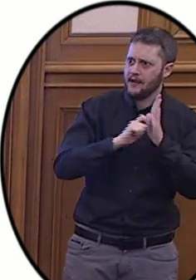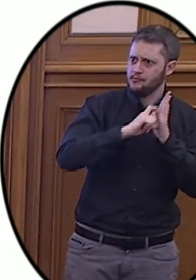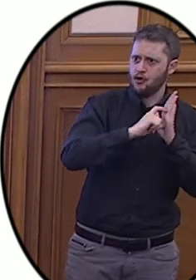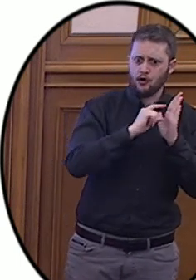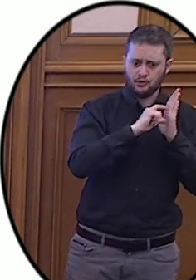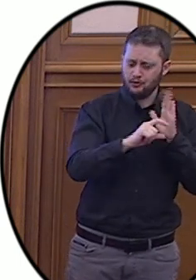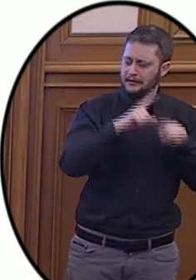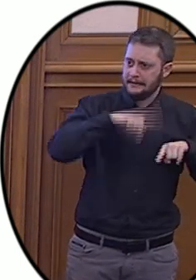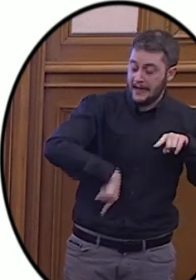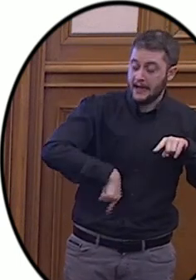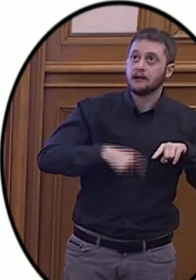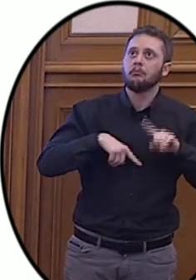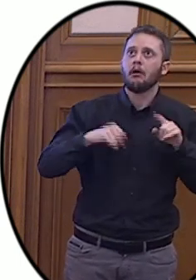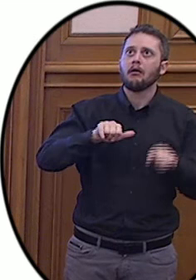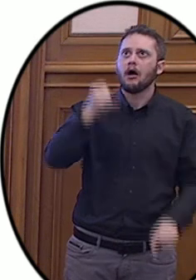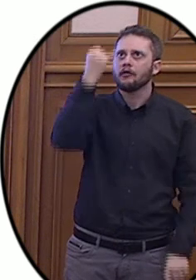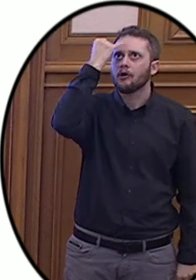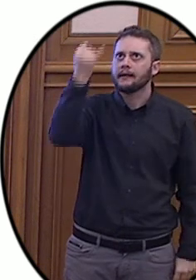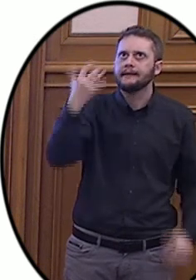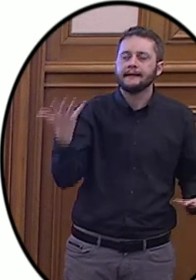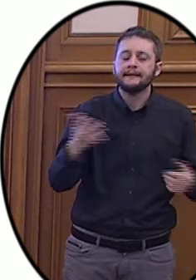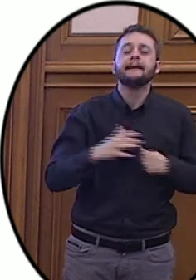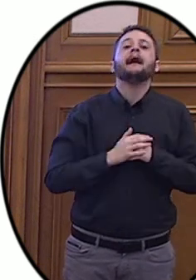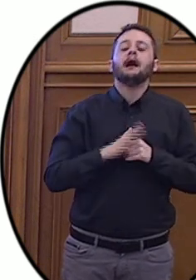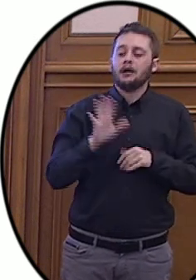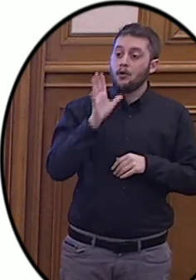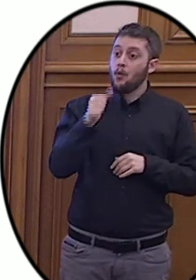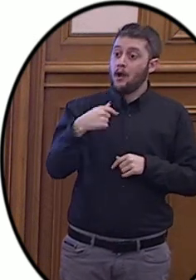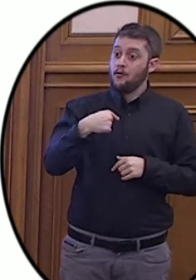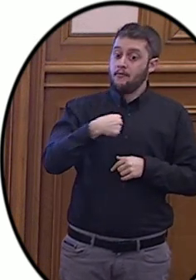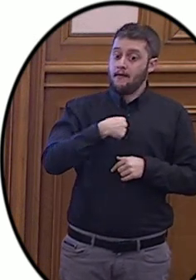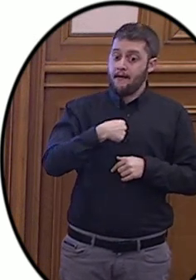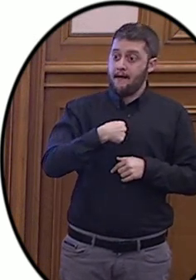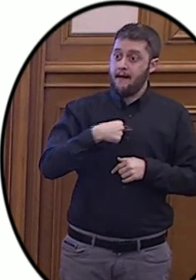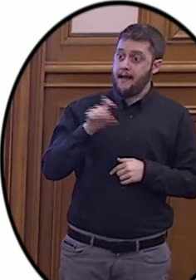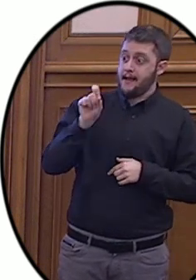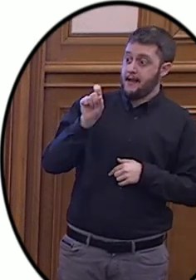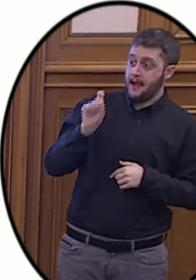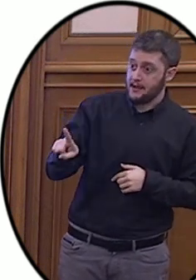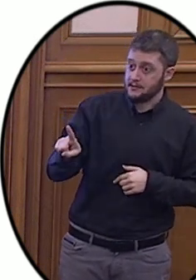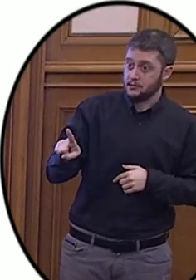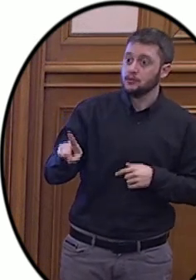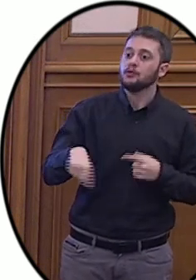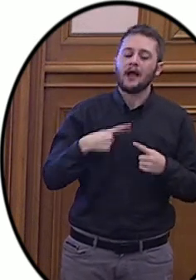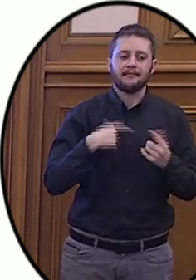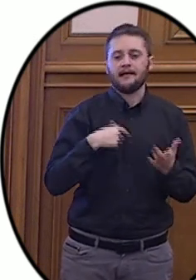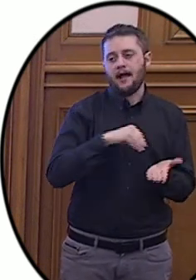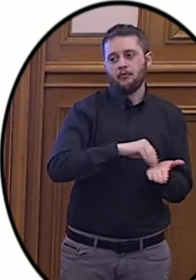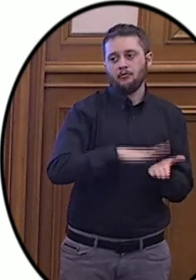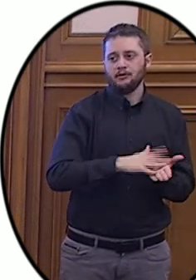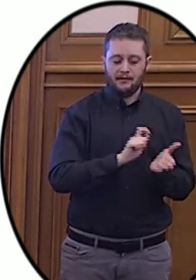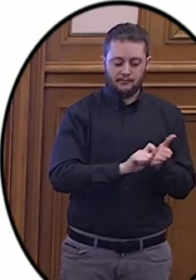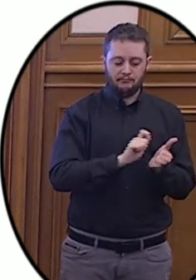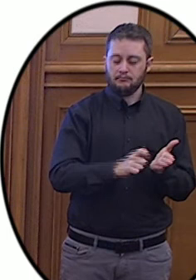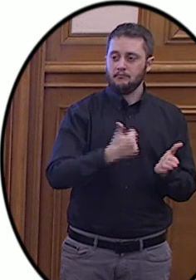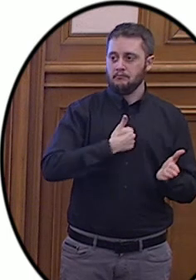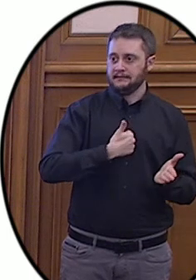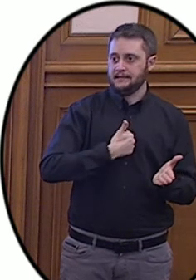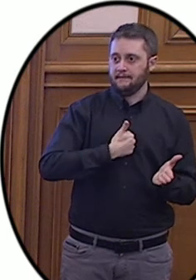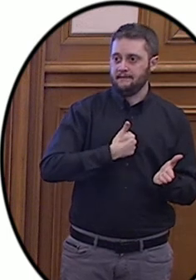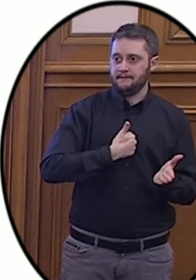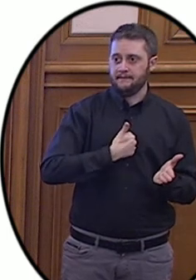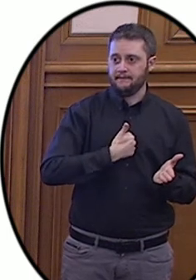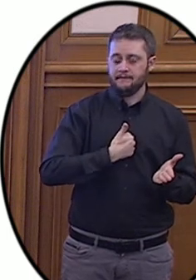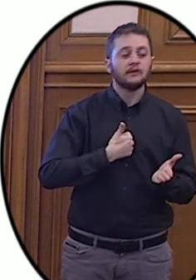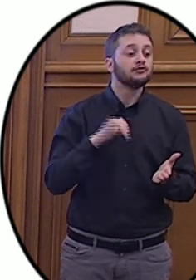but here's another solution. How about I'll ask you the questions and I'll write in the answers for you on the form. That could